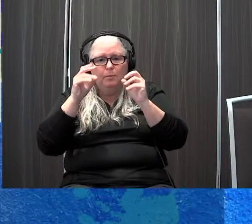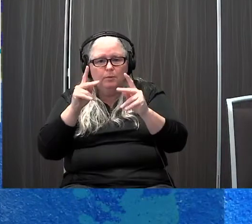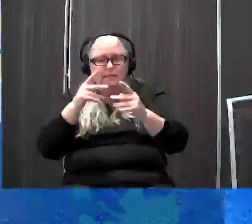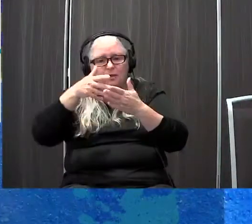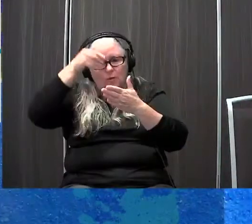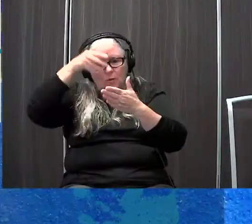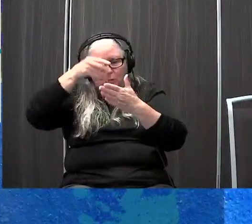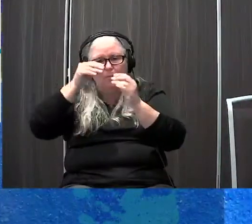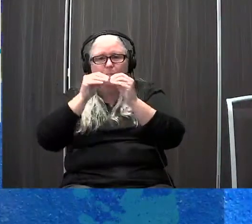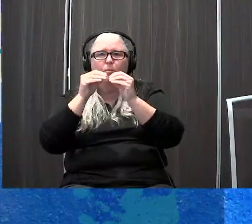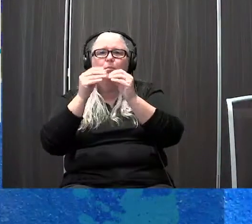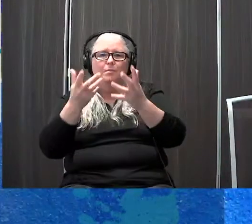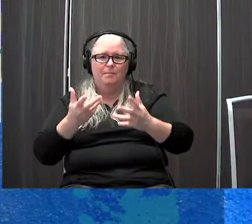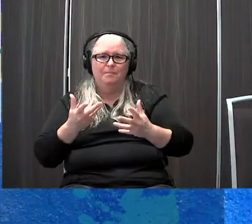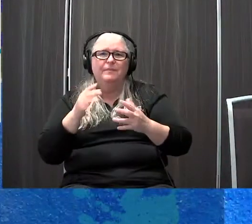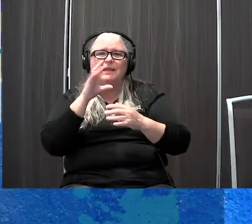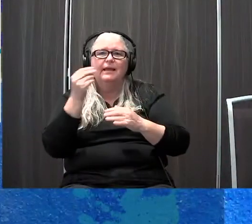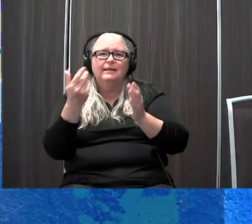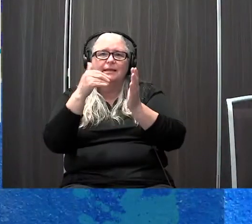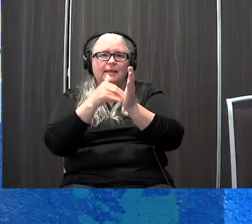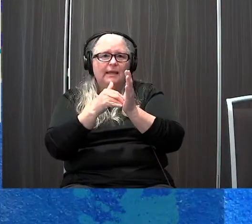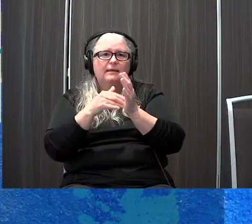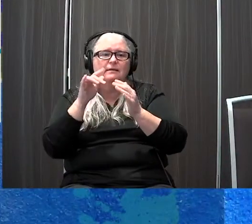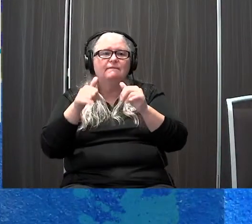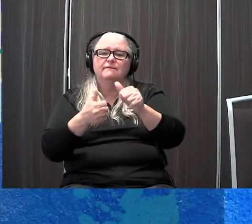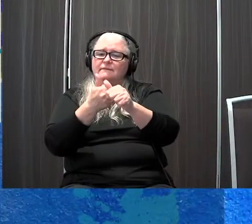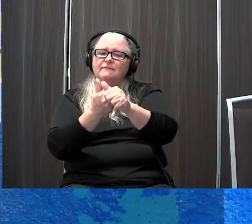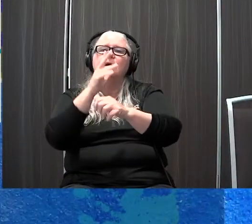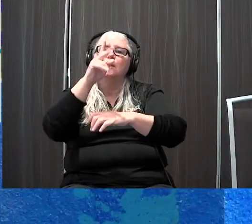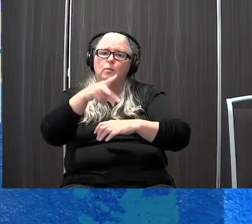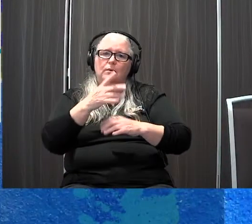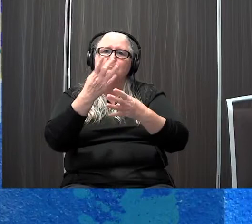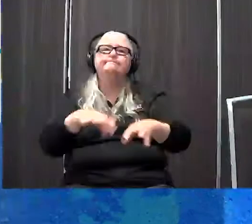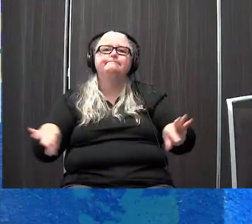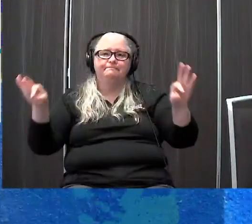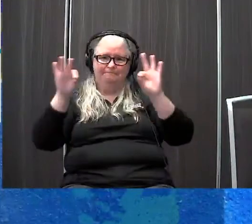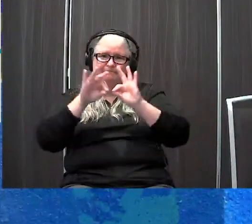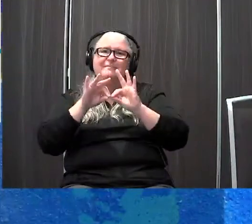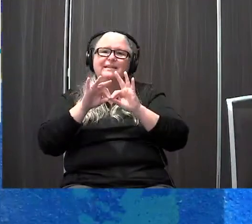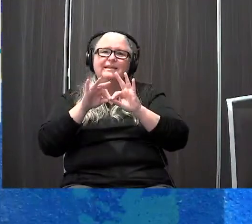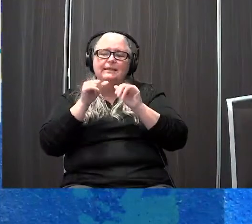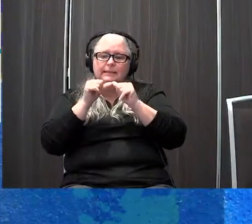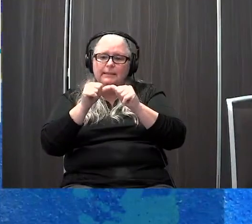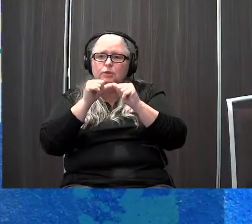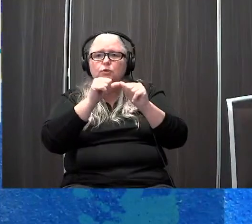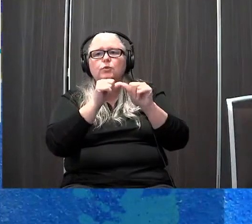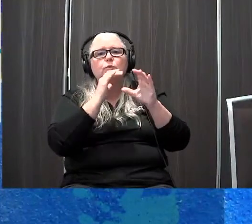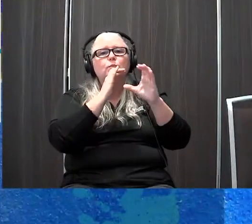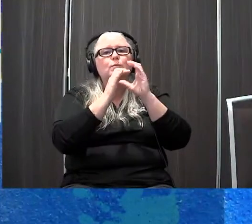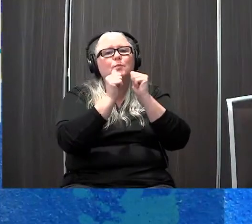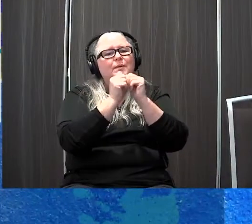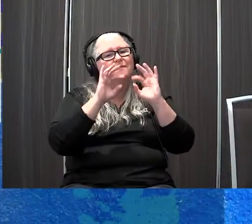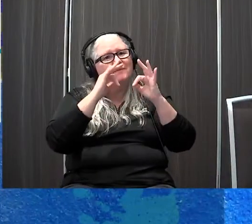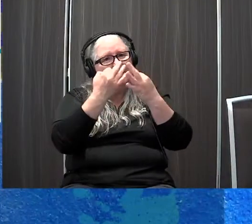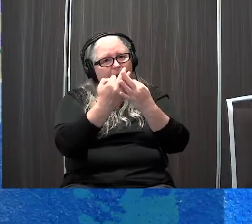also, again, a huge role in follow-up. So, continual touch base with the family and making sure, are